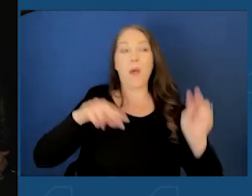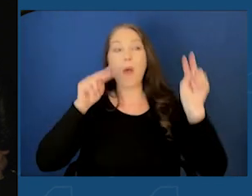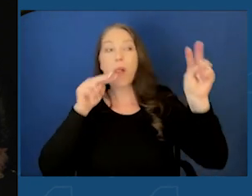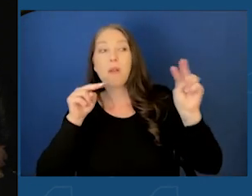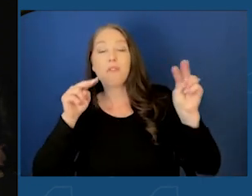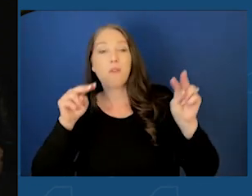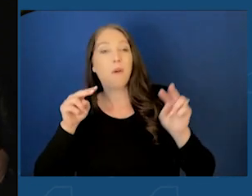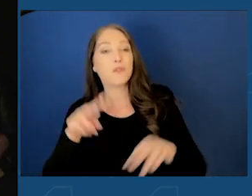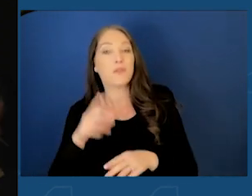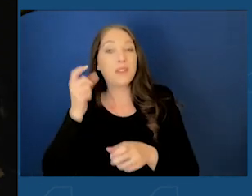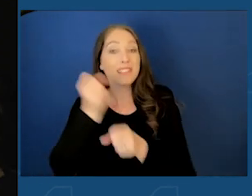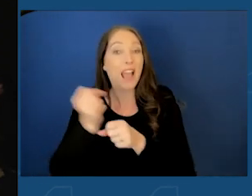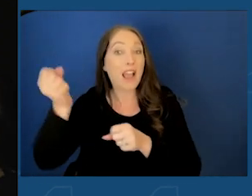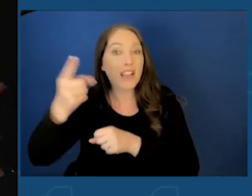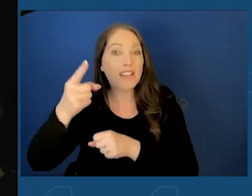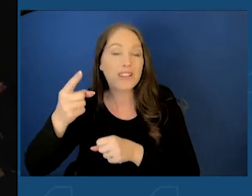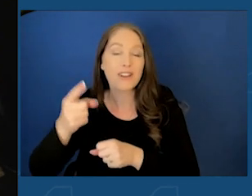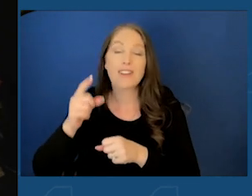Dragon. Thank you.